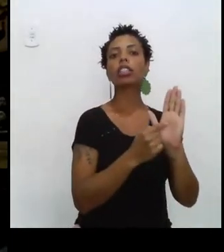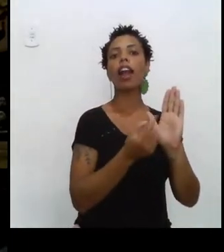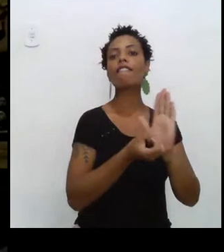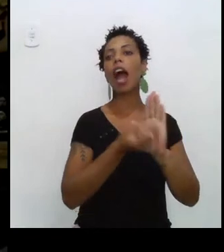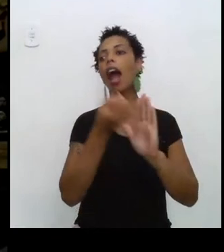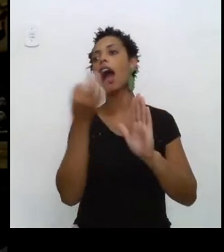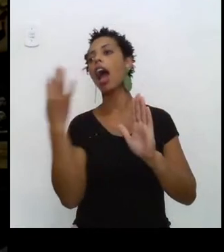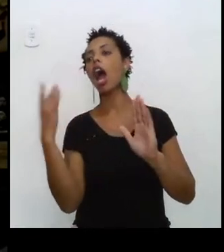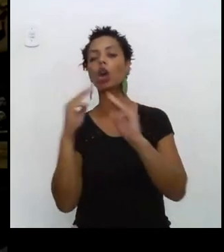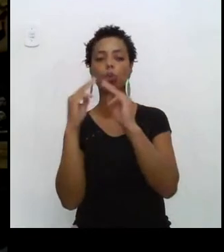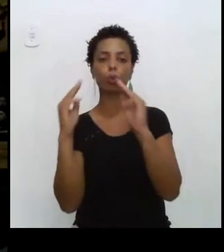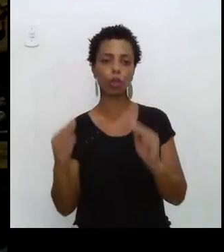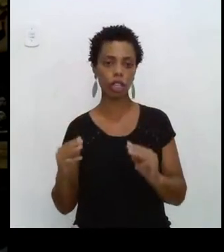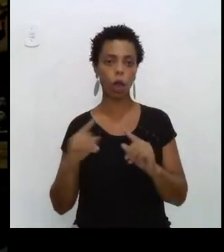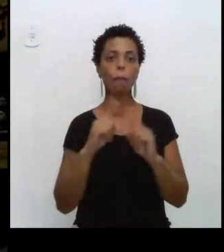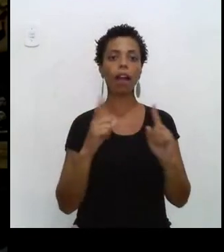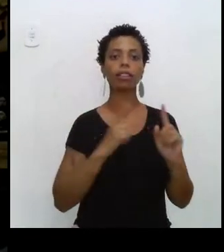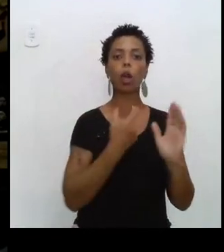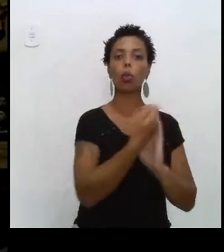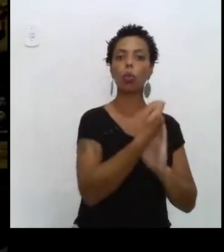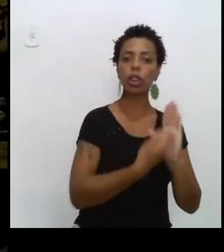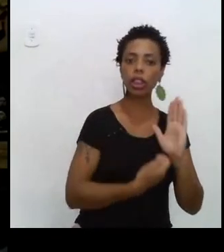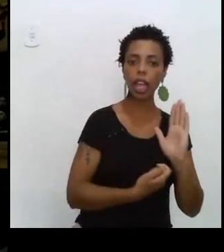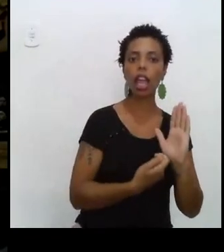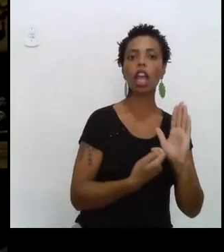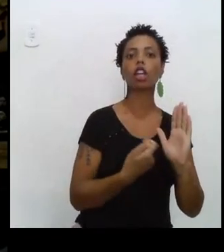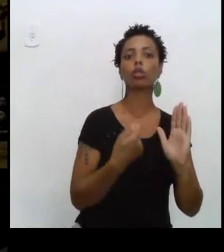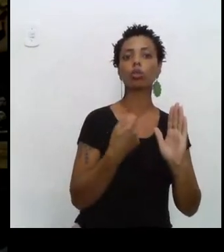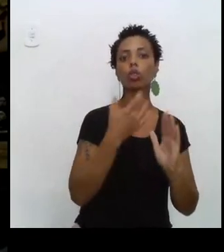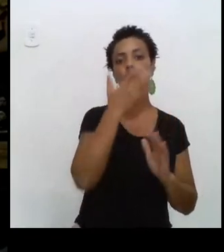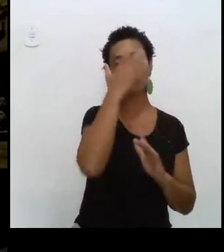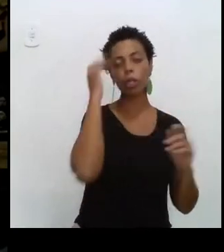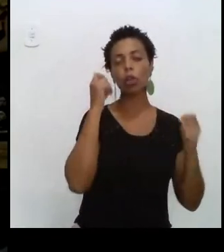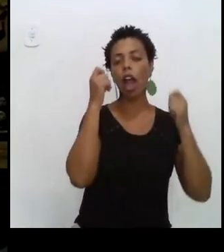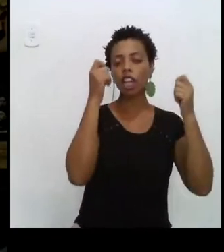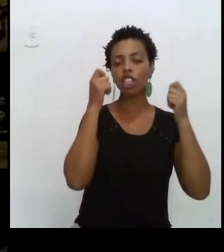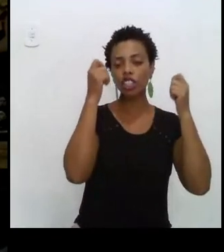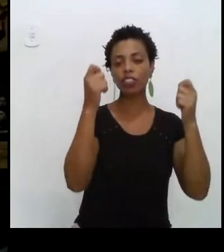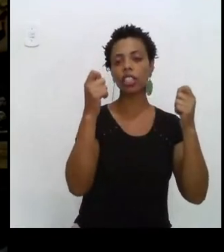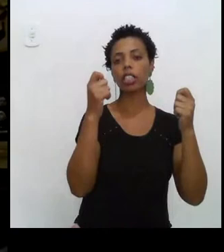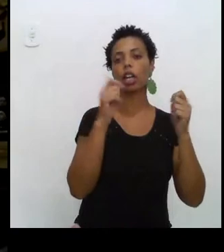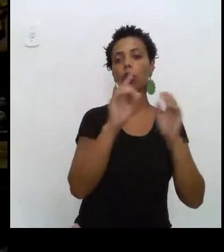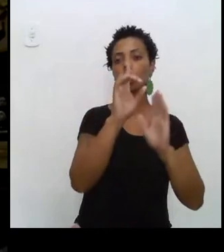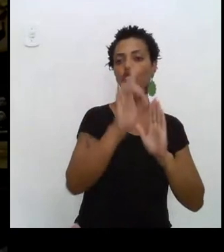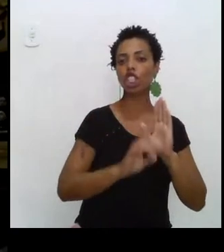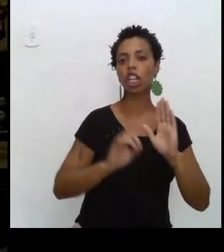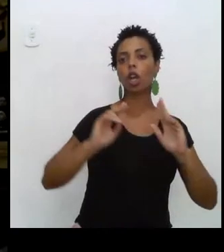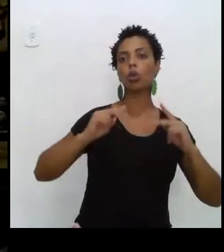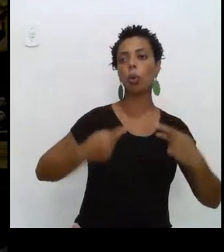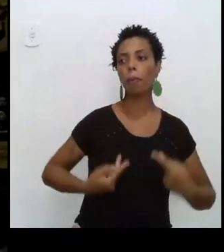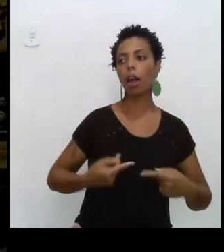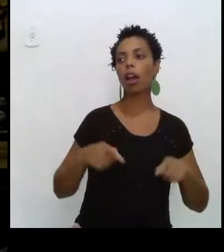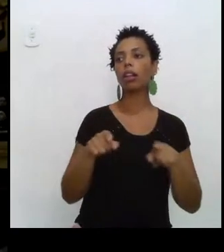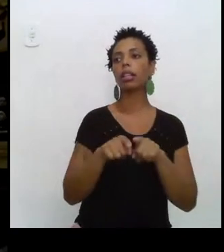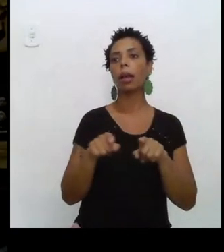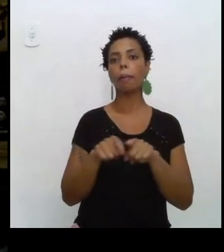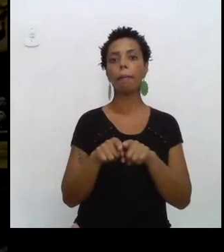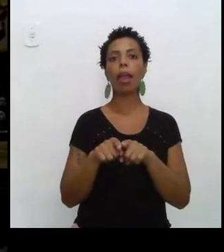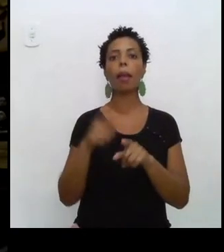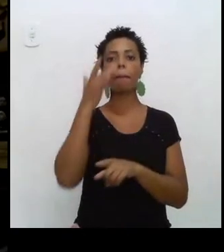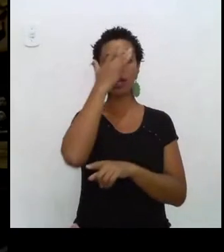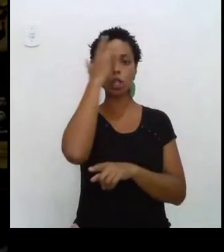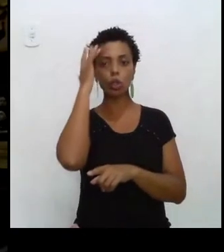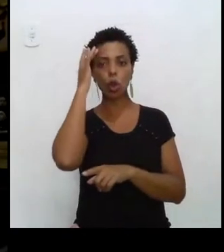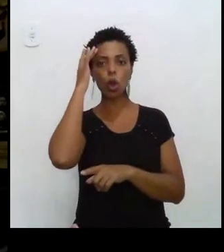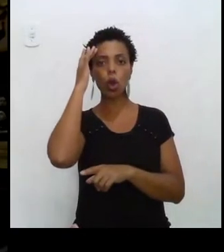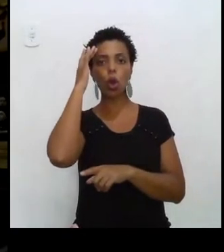o manual Swift veste Blue Professor Harold I could I Get your love the work and I